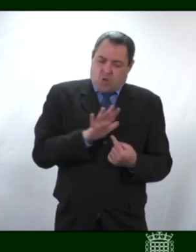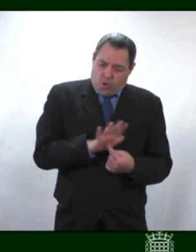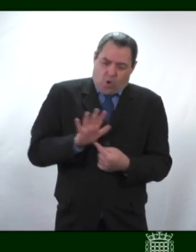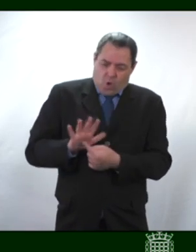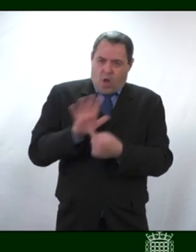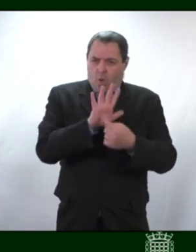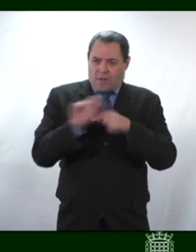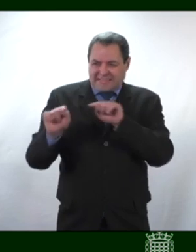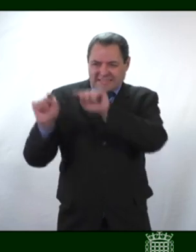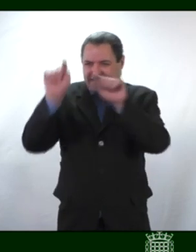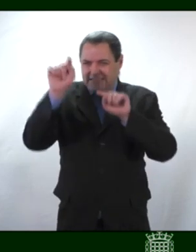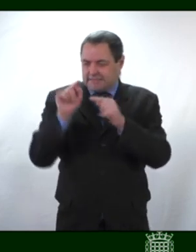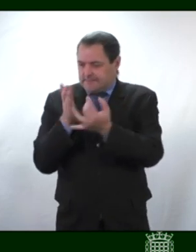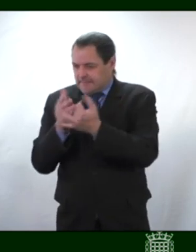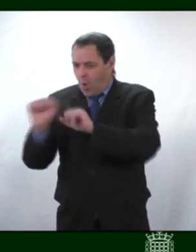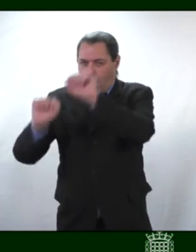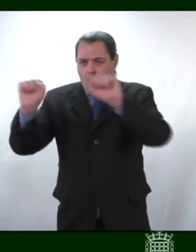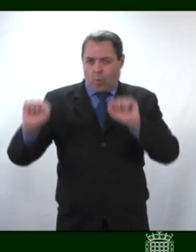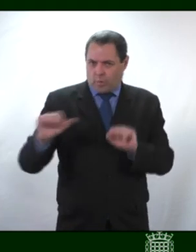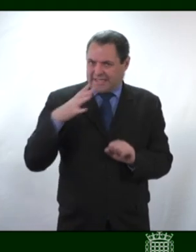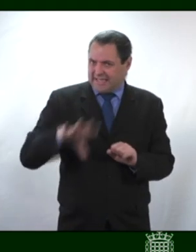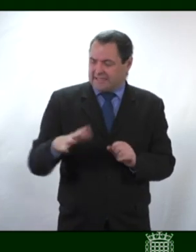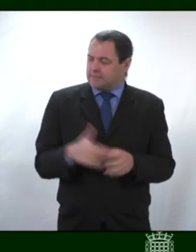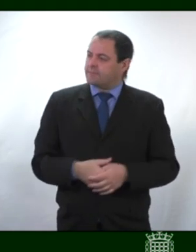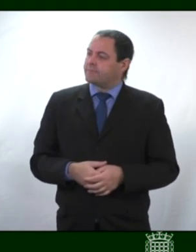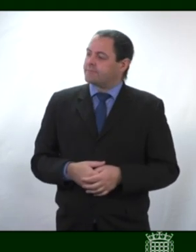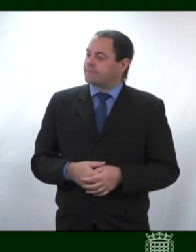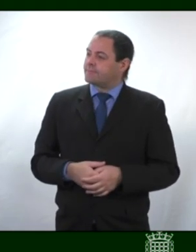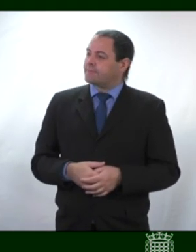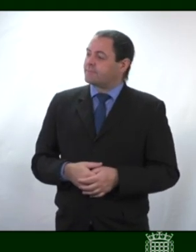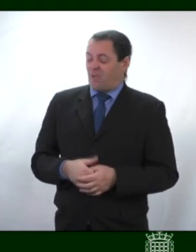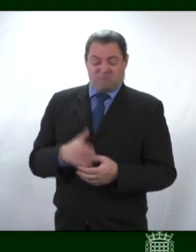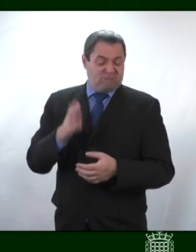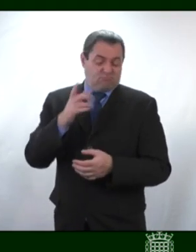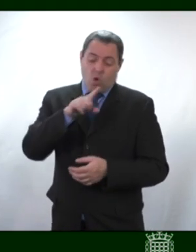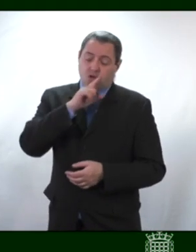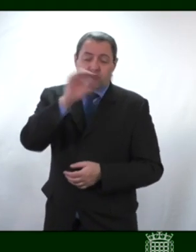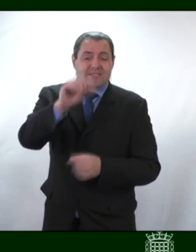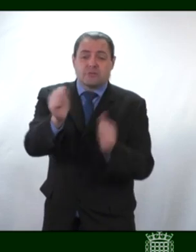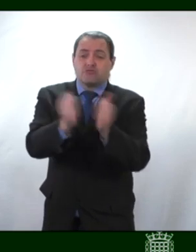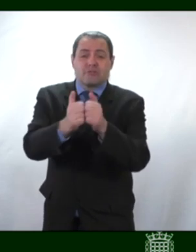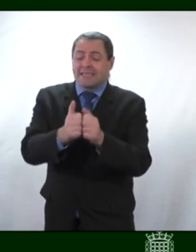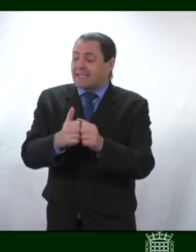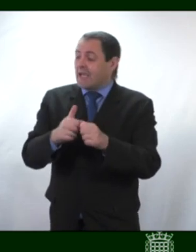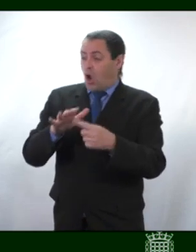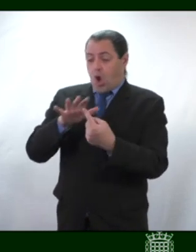to tackle this crisis? Yes, I wholeheartedly agree. The localised and regional